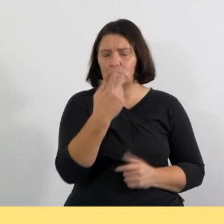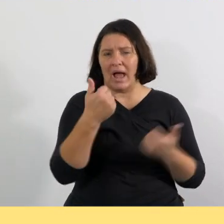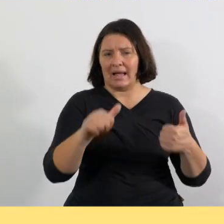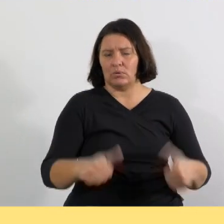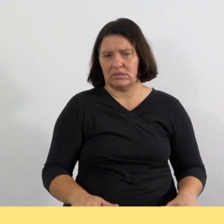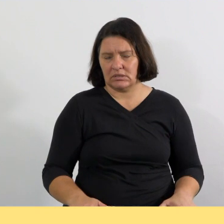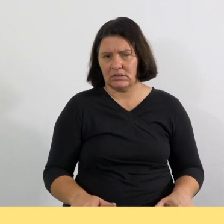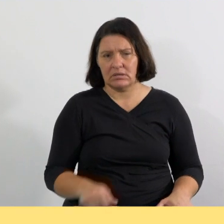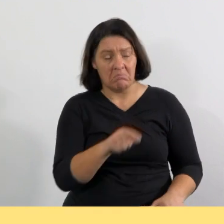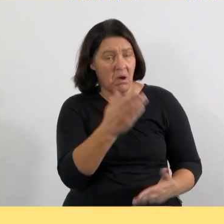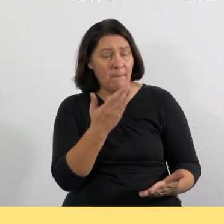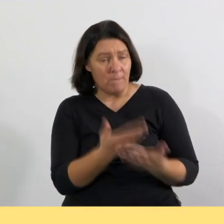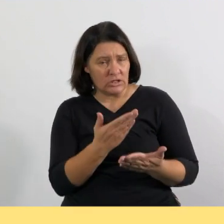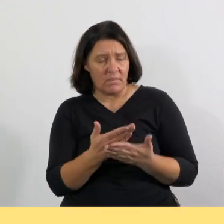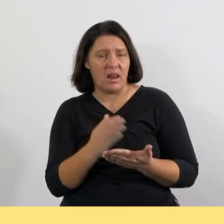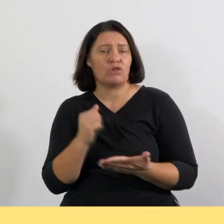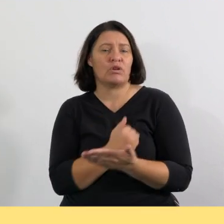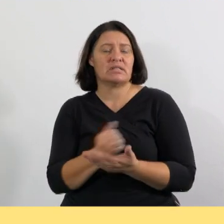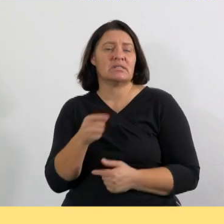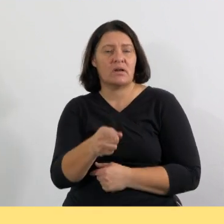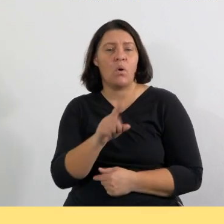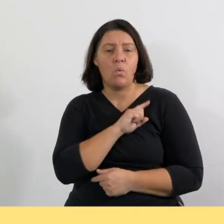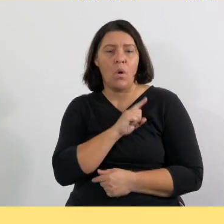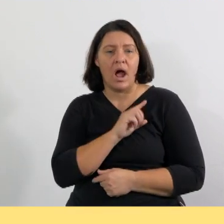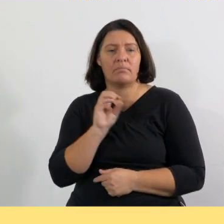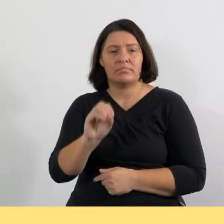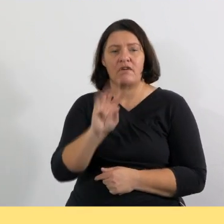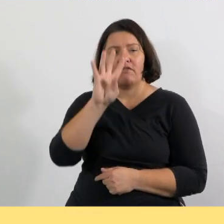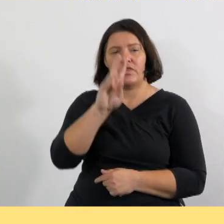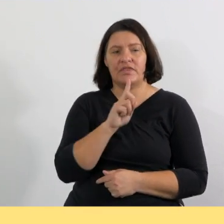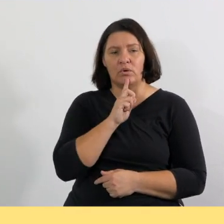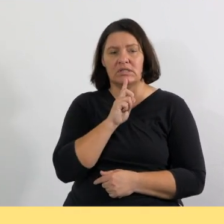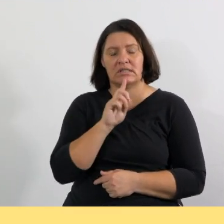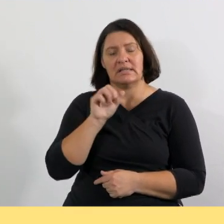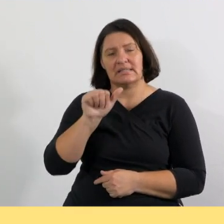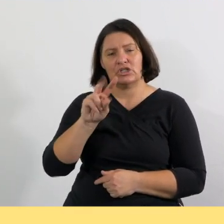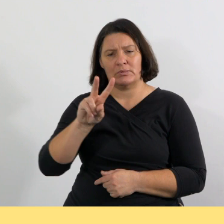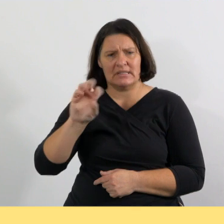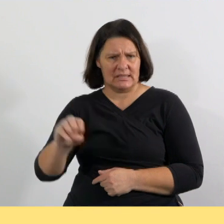2 accounts that could possibly be credited as a result of the entry of